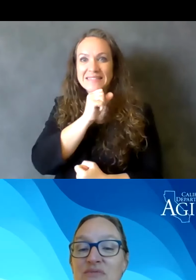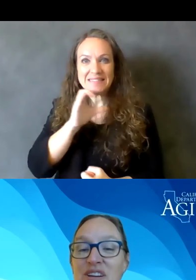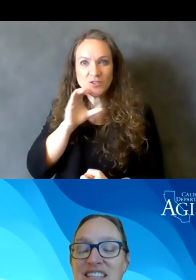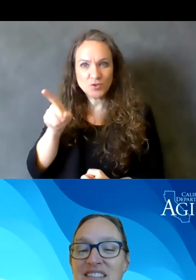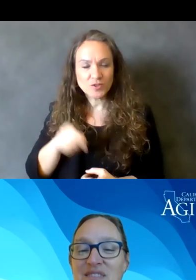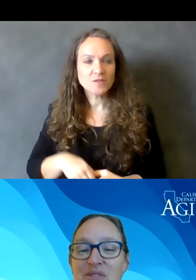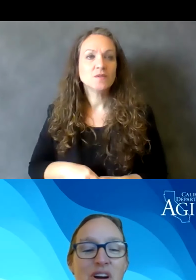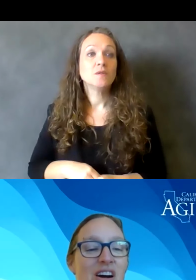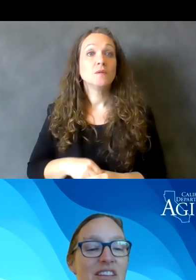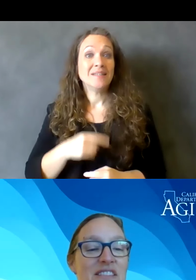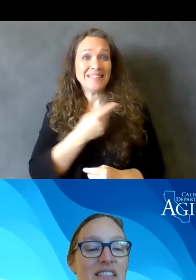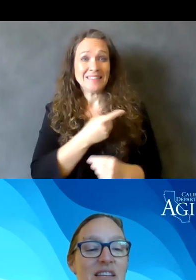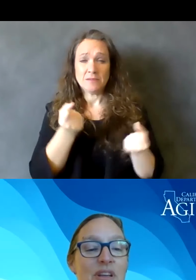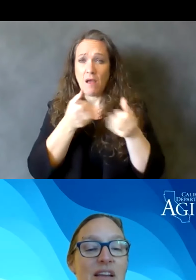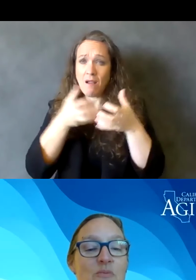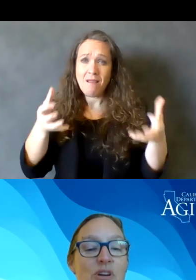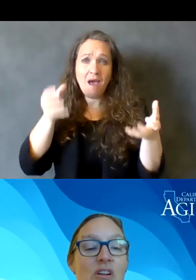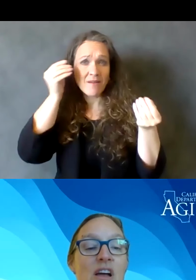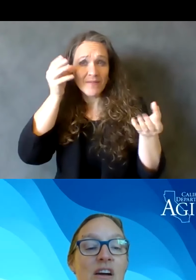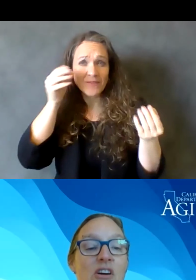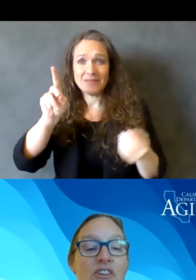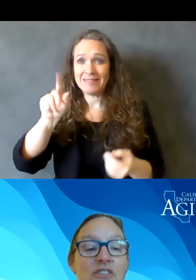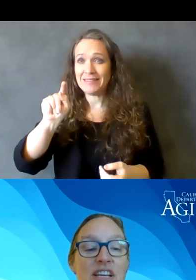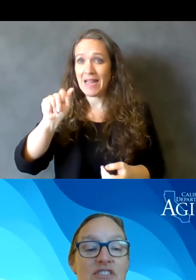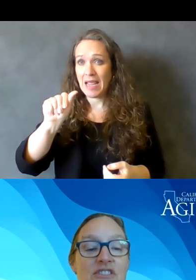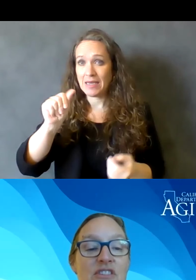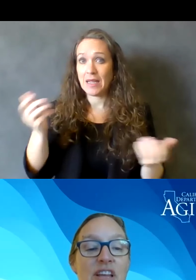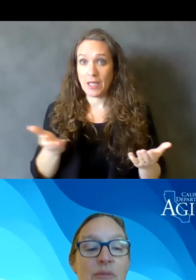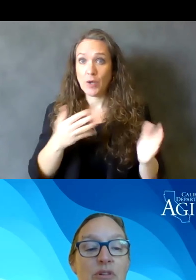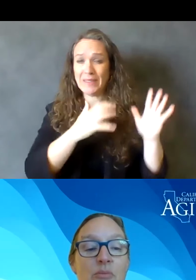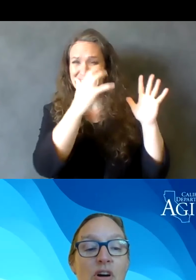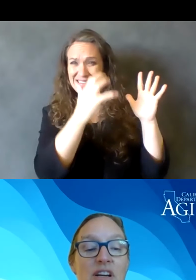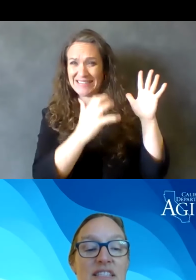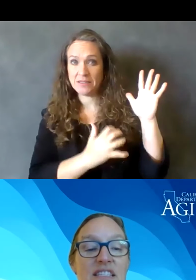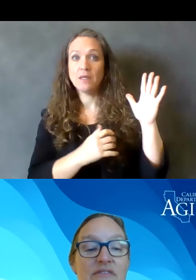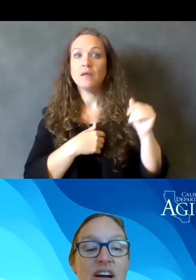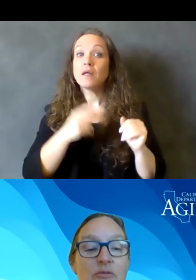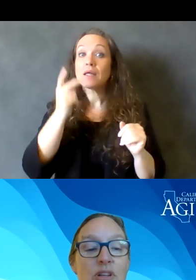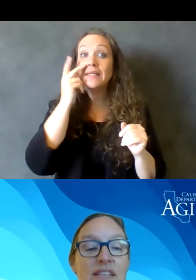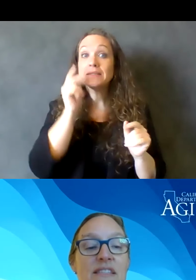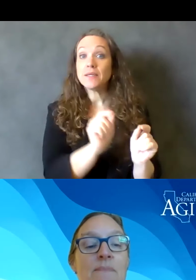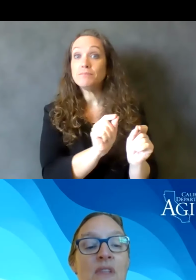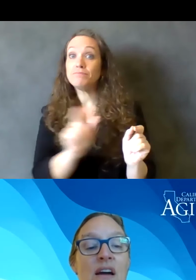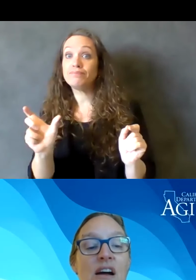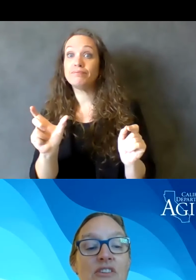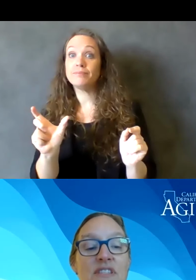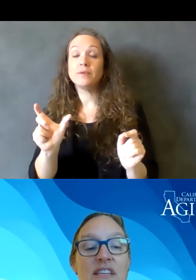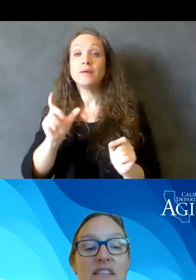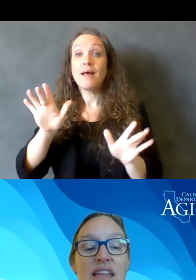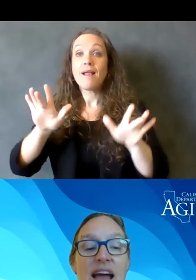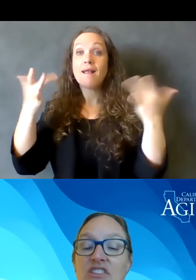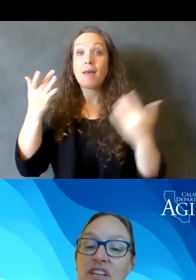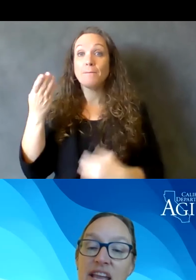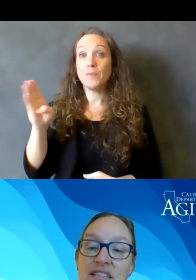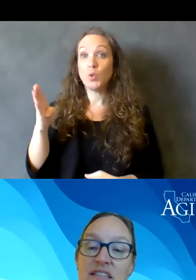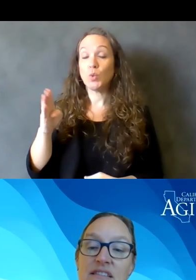which is very dense from our colleagues at CDPH, but I'll call your attention to the light blue bar at 65 plus, you see